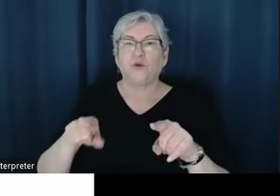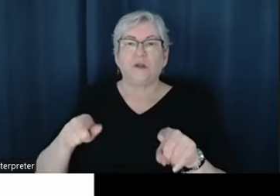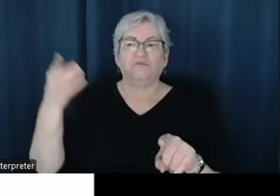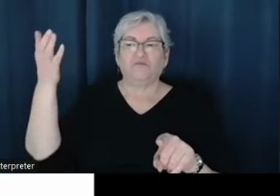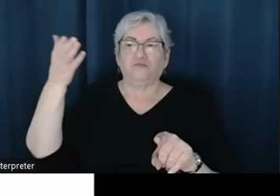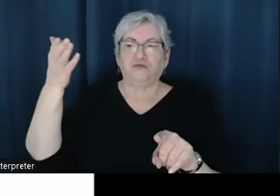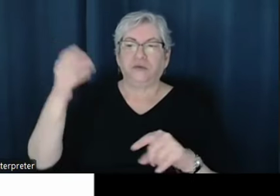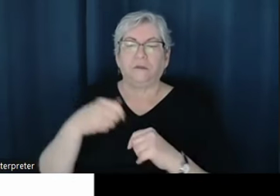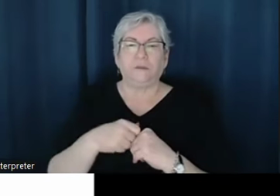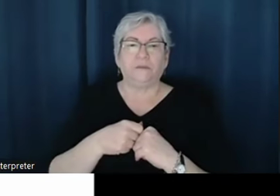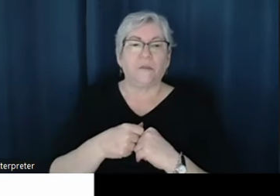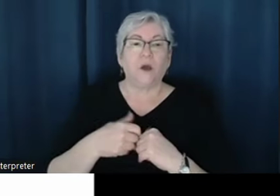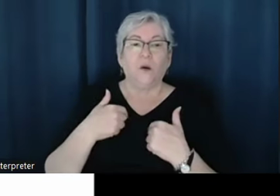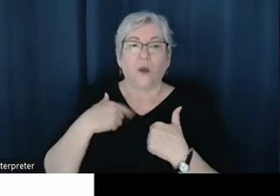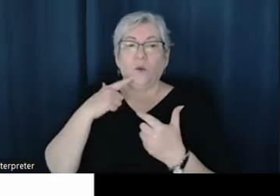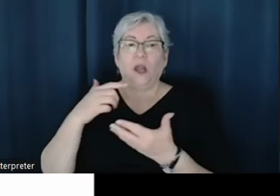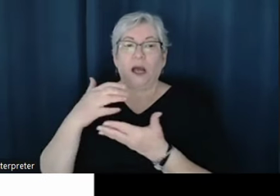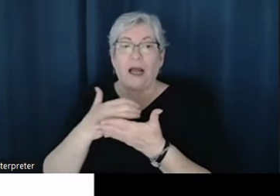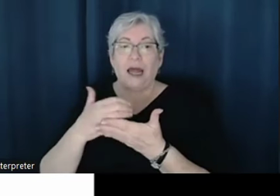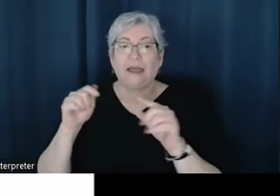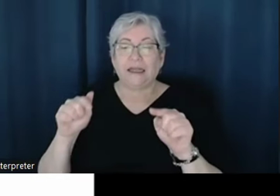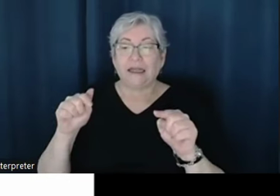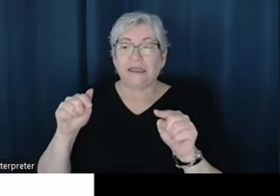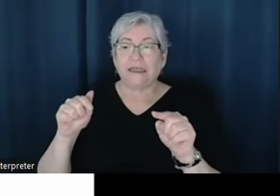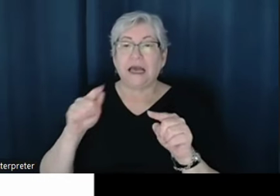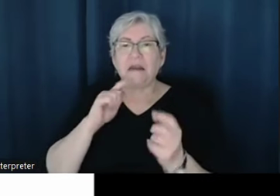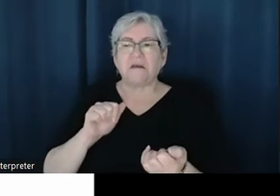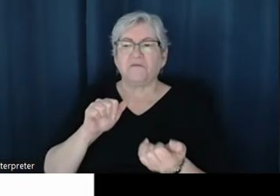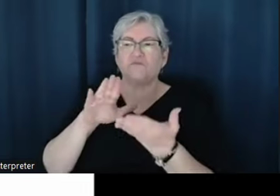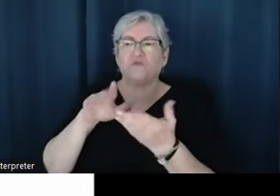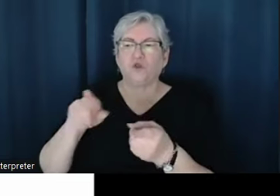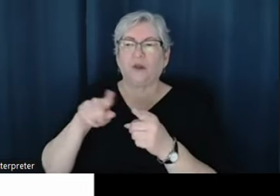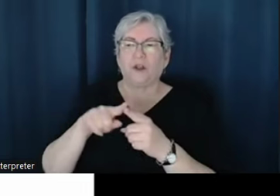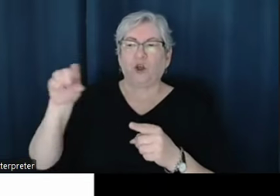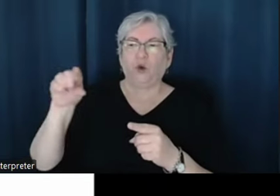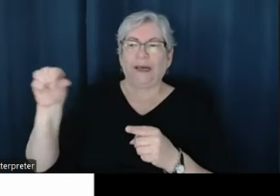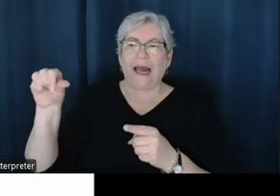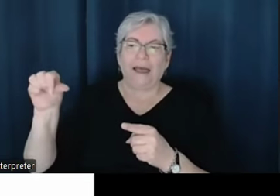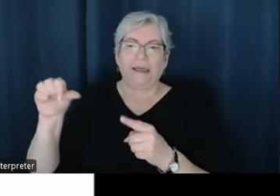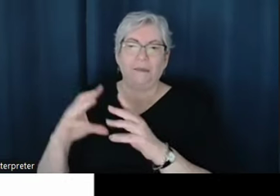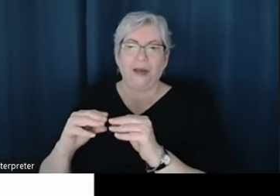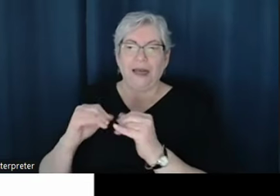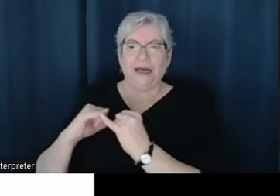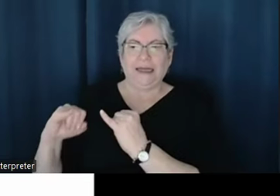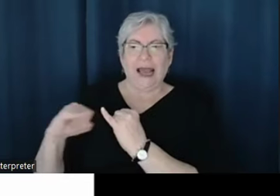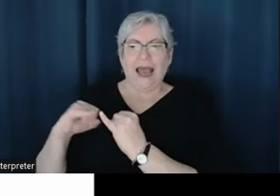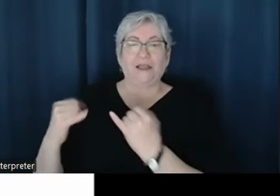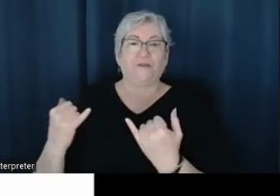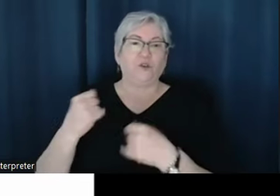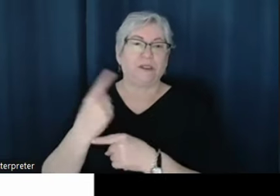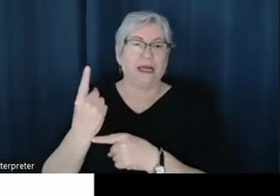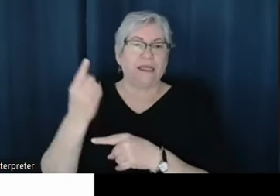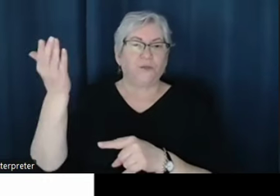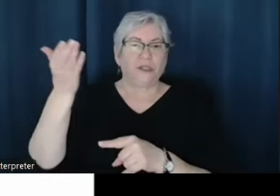presentation. We will collect this and address them during the Q&A session at the end of today's